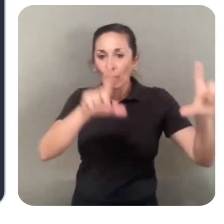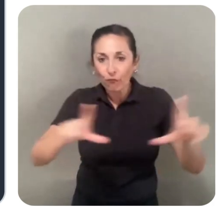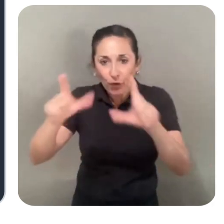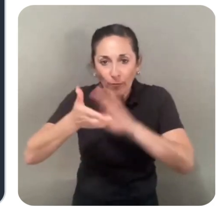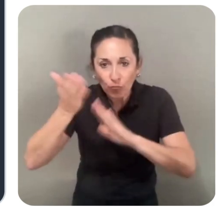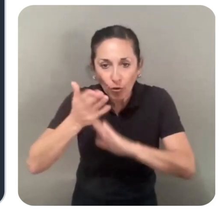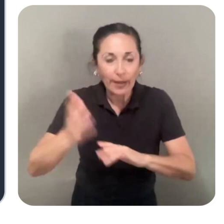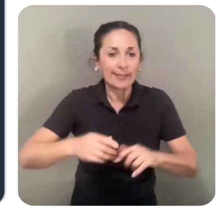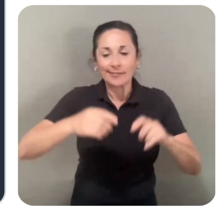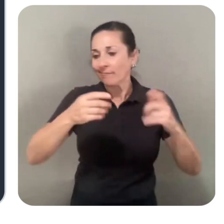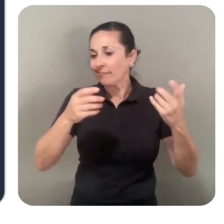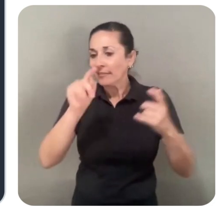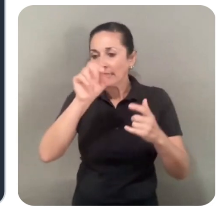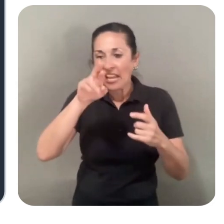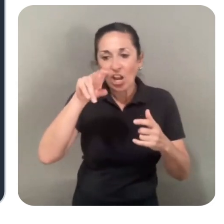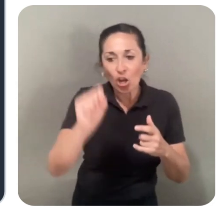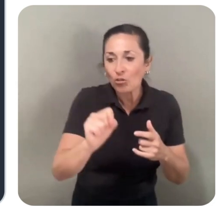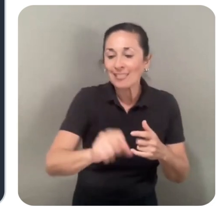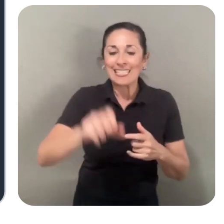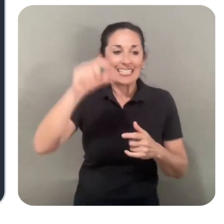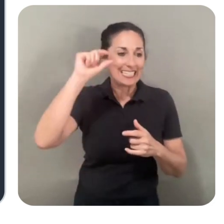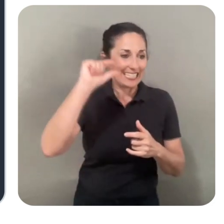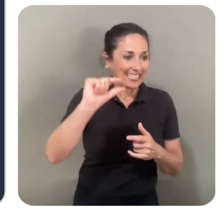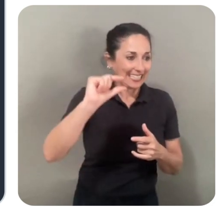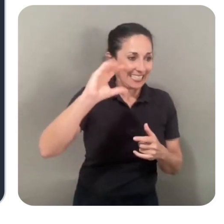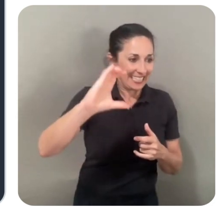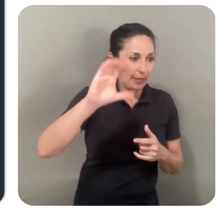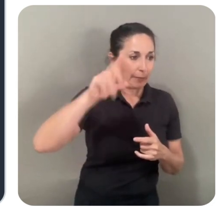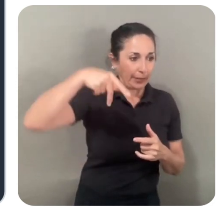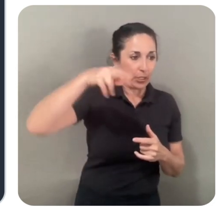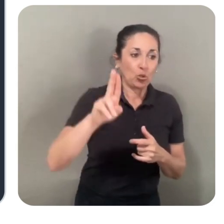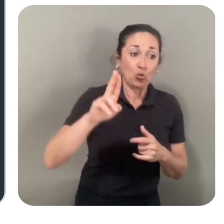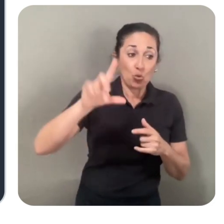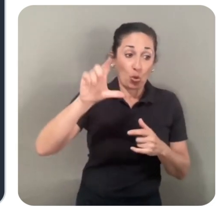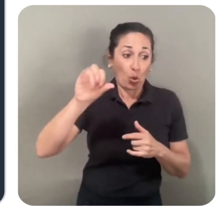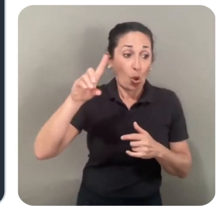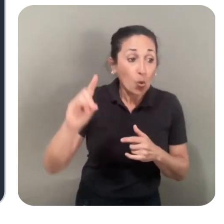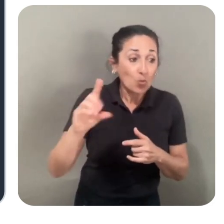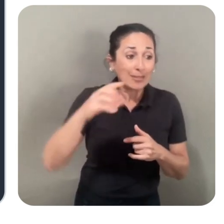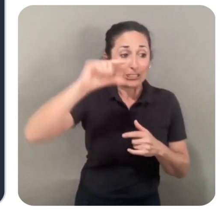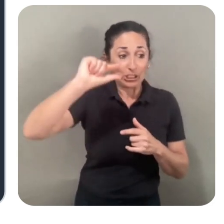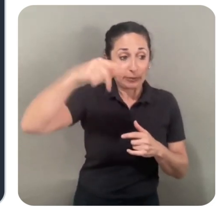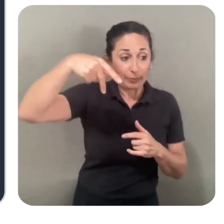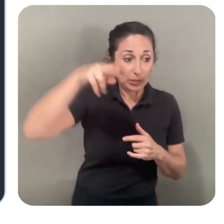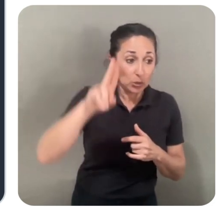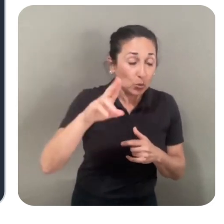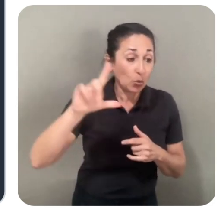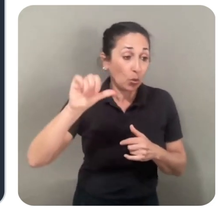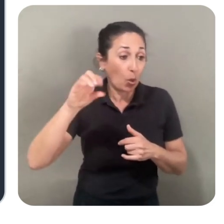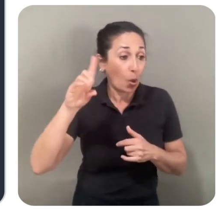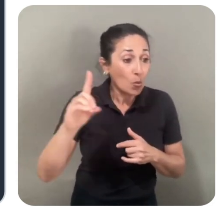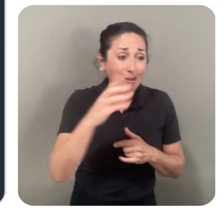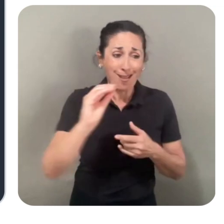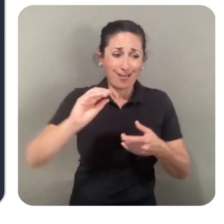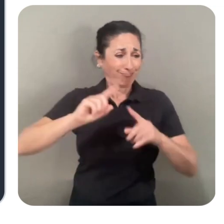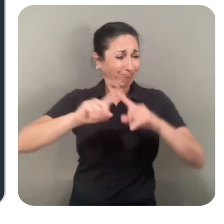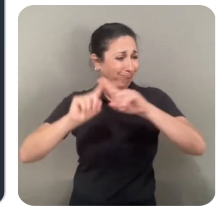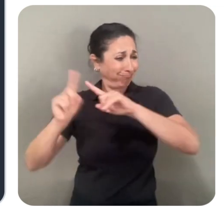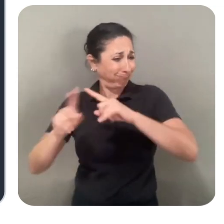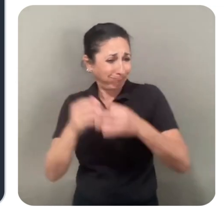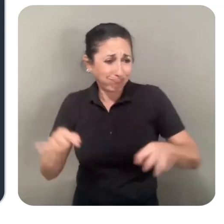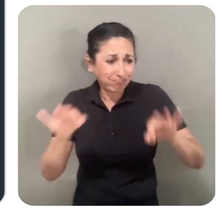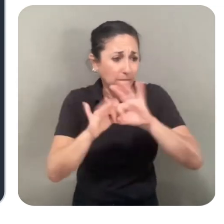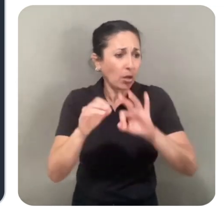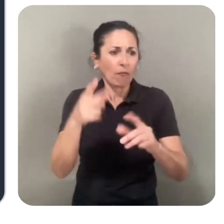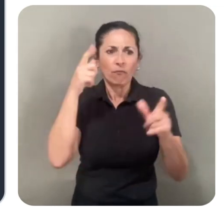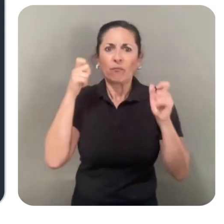frames, tears, CPU load, GPU load, and a number of other values that can quickly help you take the first steps to